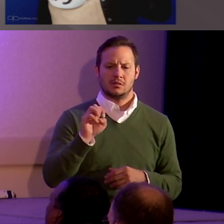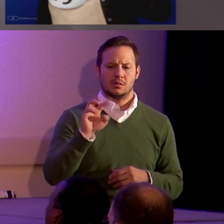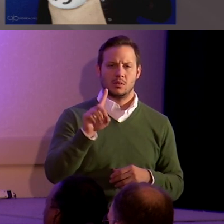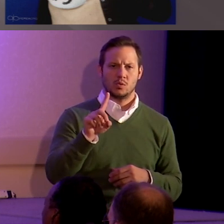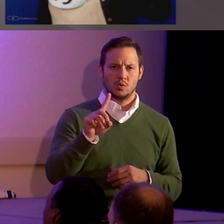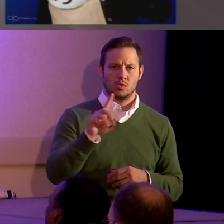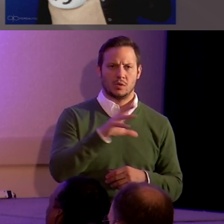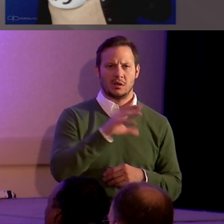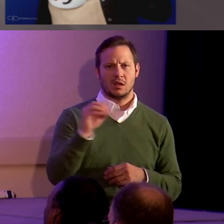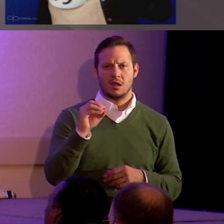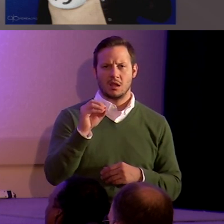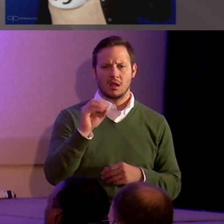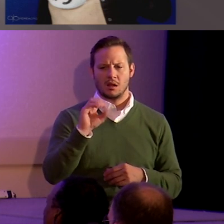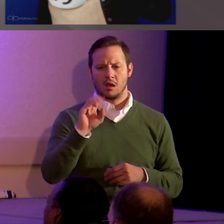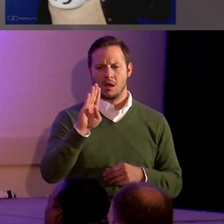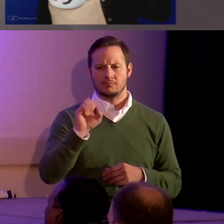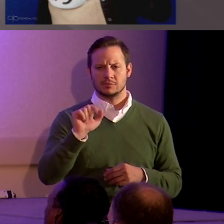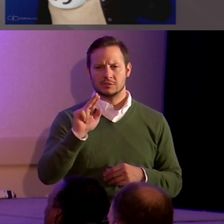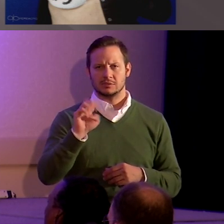threatening and destabilizing.